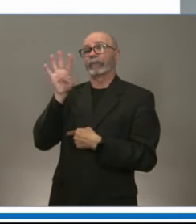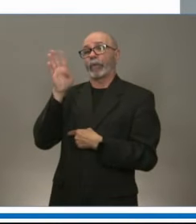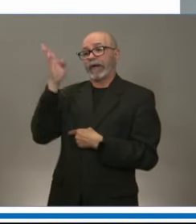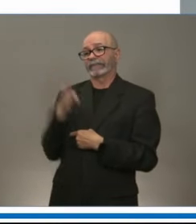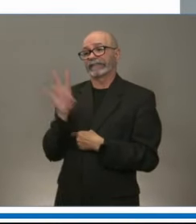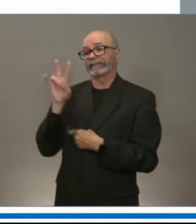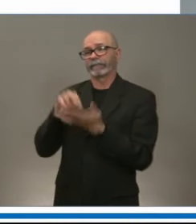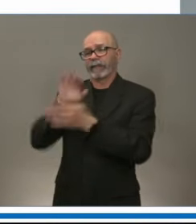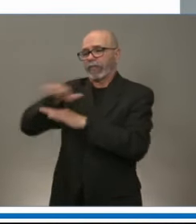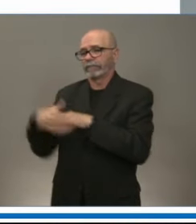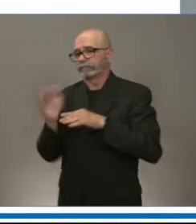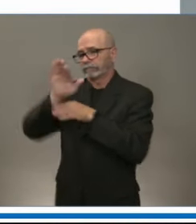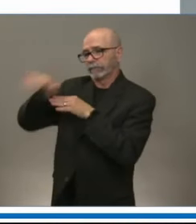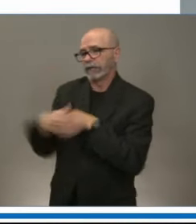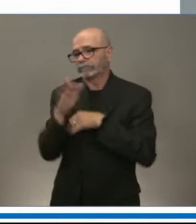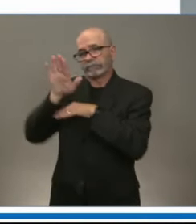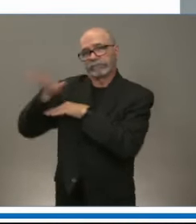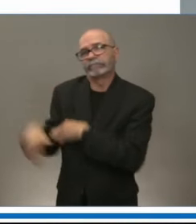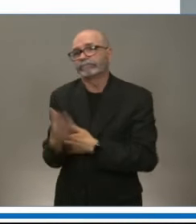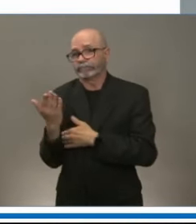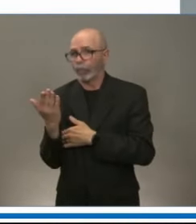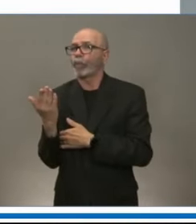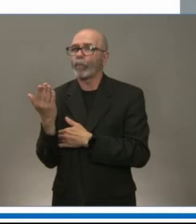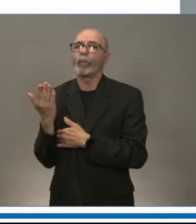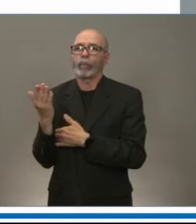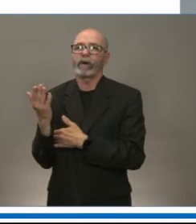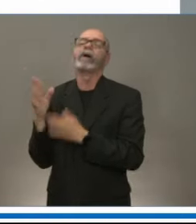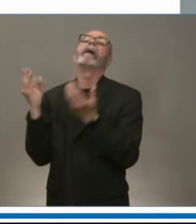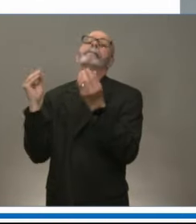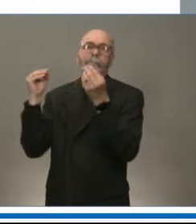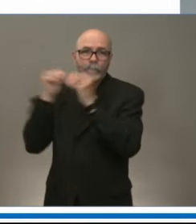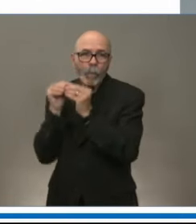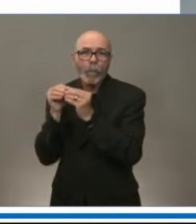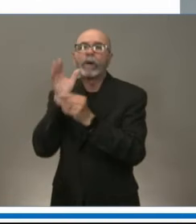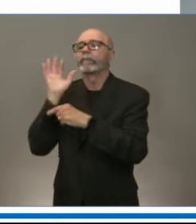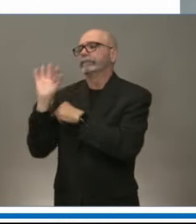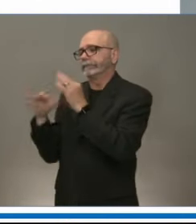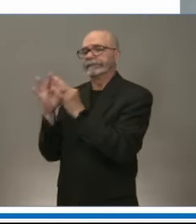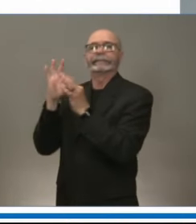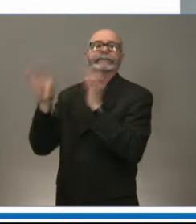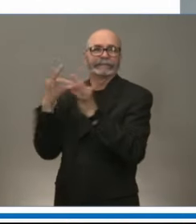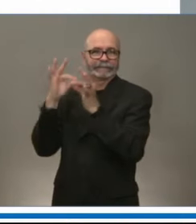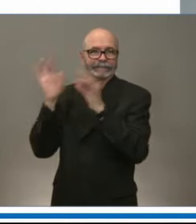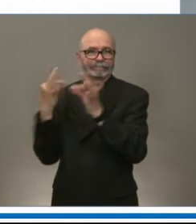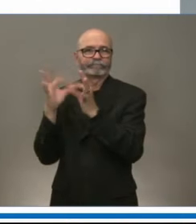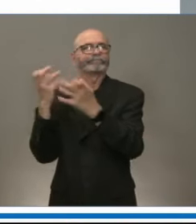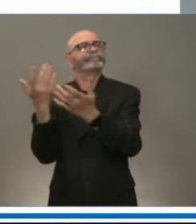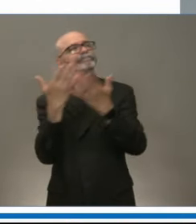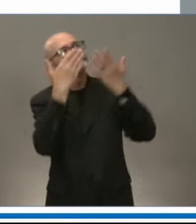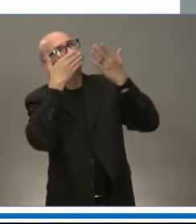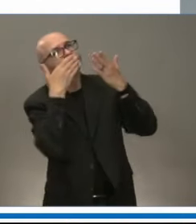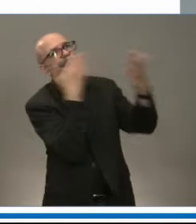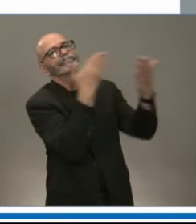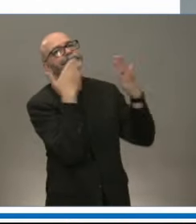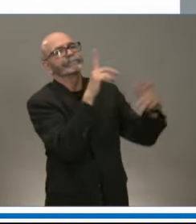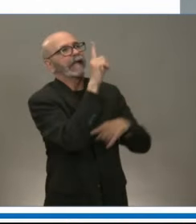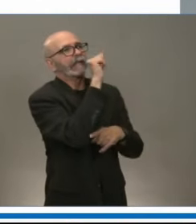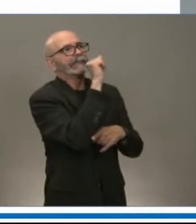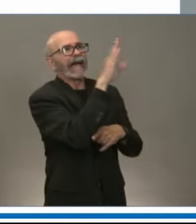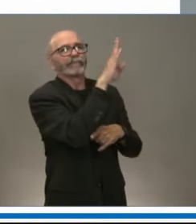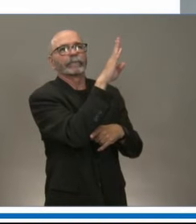capacity to test individuals. And again, I want to echo my thanks to my laboratory colleagues for their